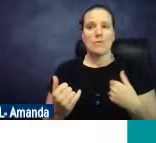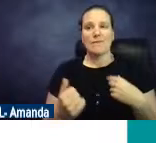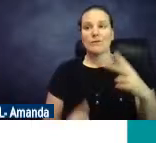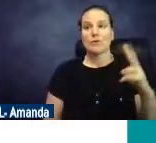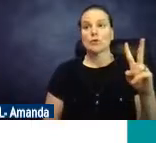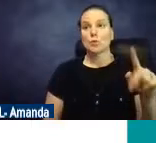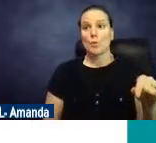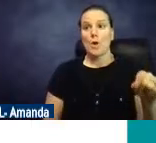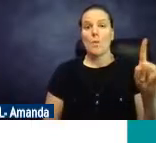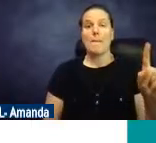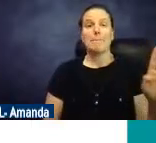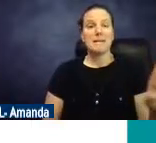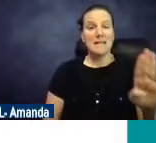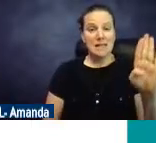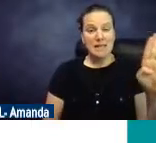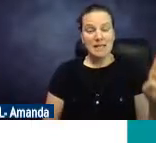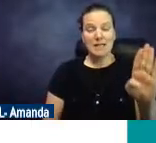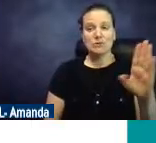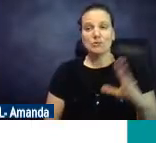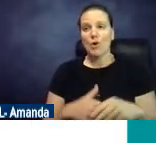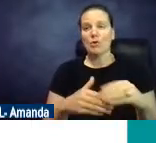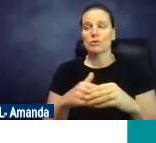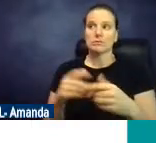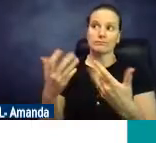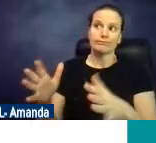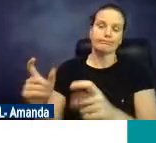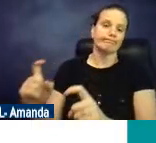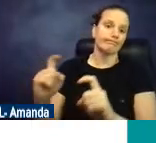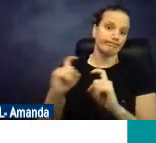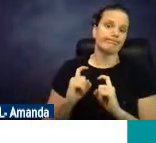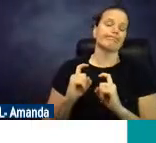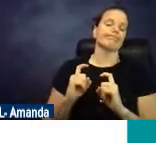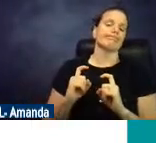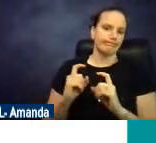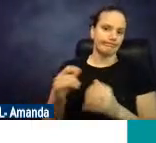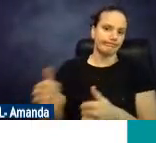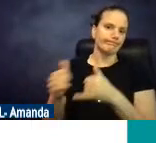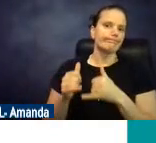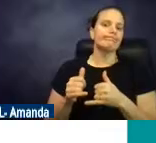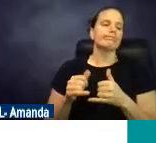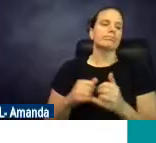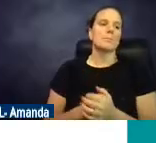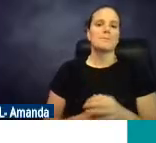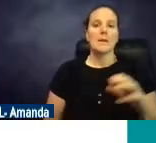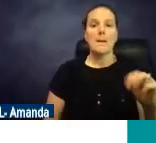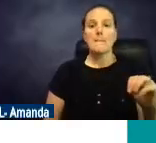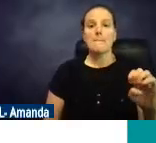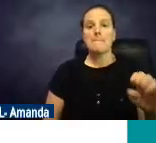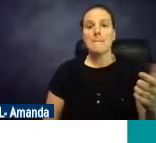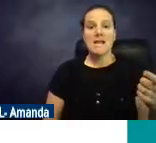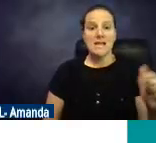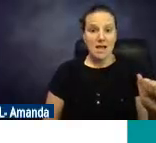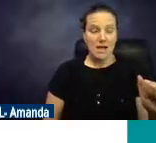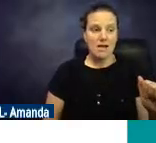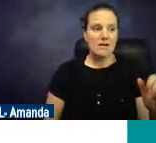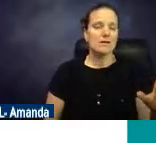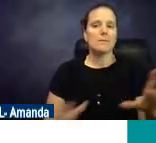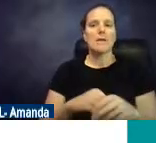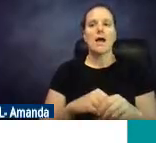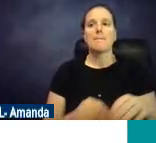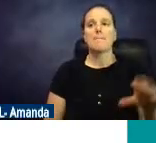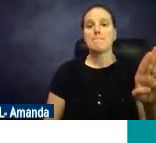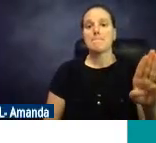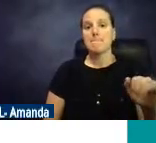$2.1 billion awarded to us in both the MEGA combined with the BIP, as